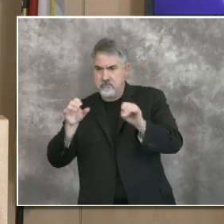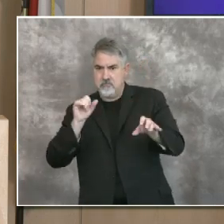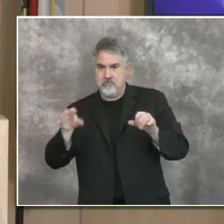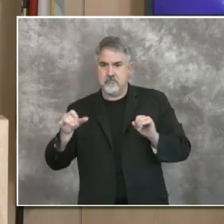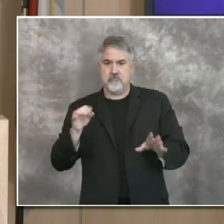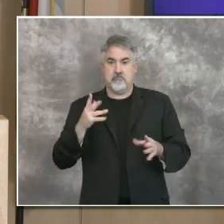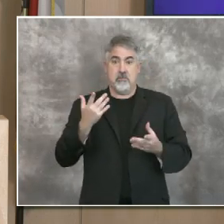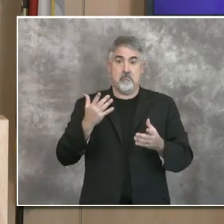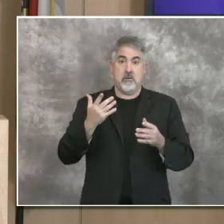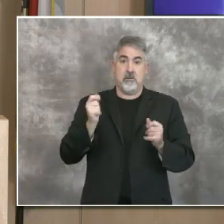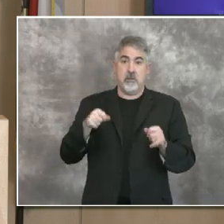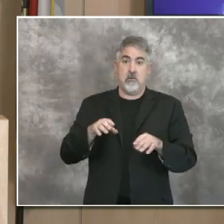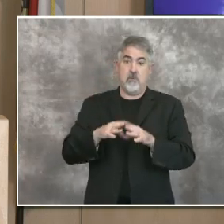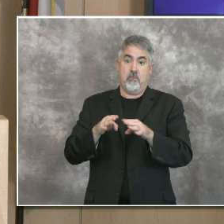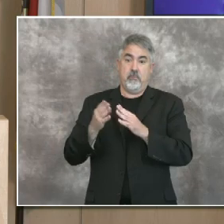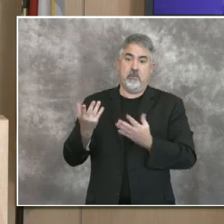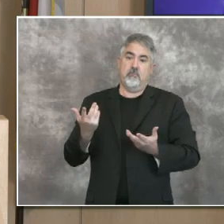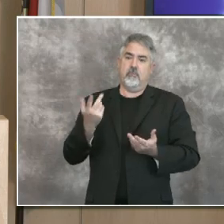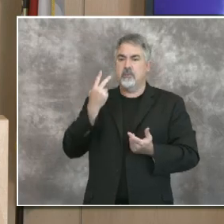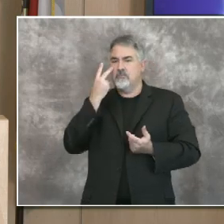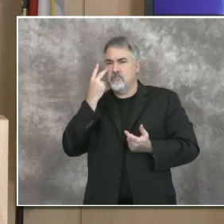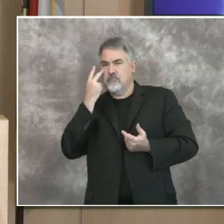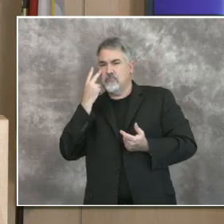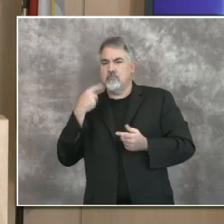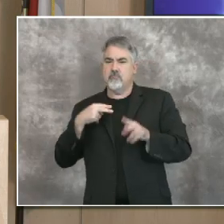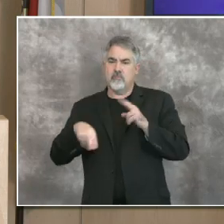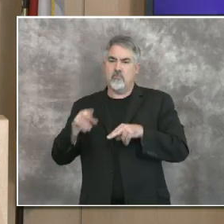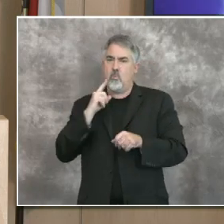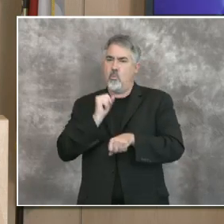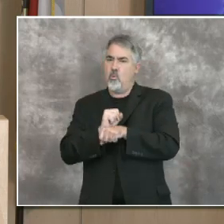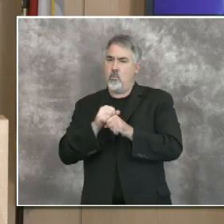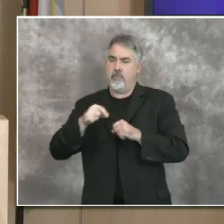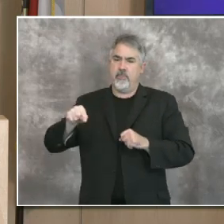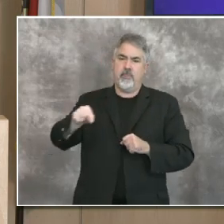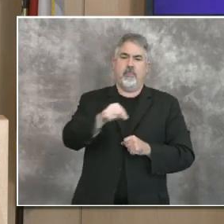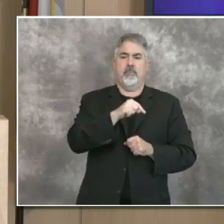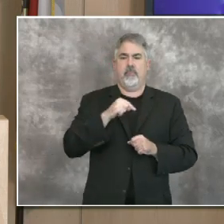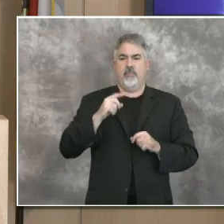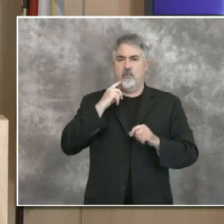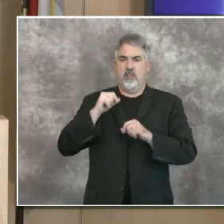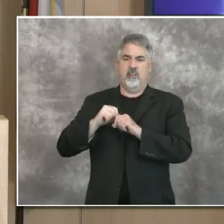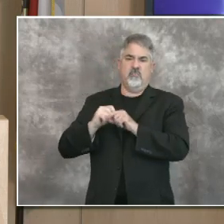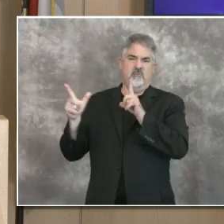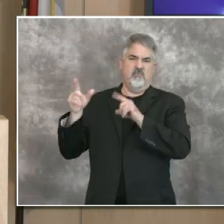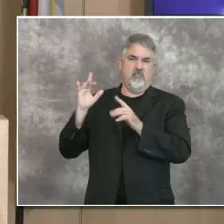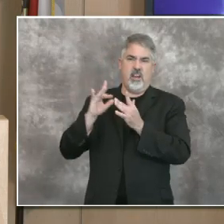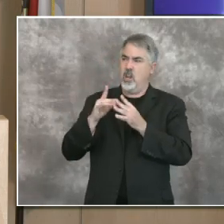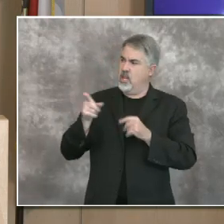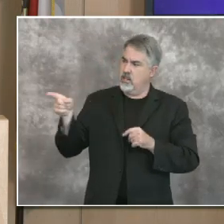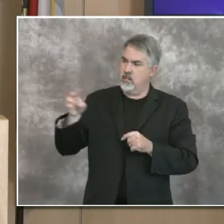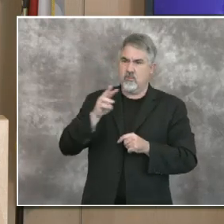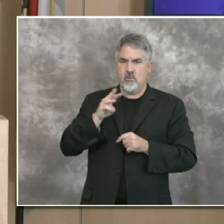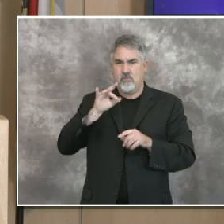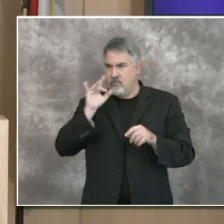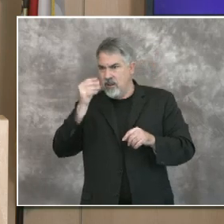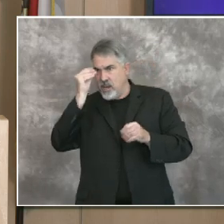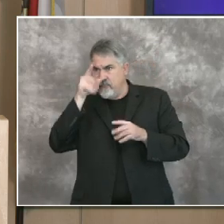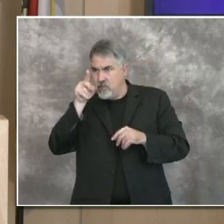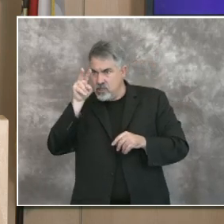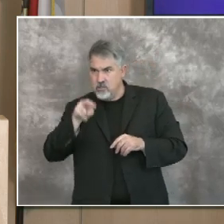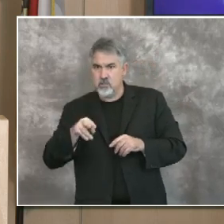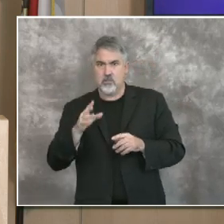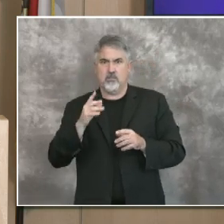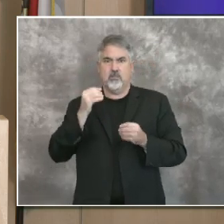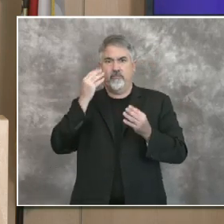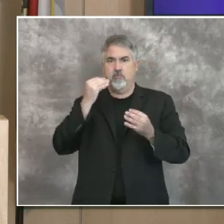countywide restrictions. We continue to work with them. We've put up guidelines, have been online since Friday. We've had multiple stakeholder meetings with local